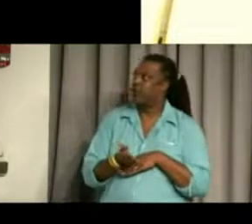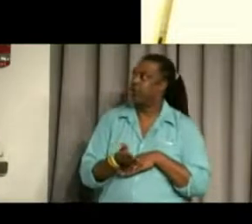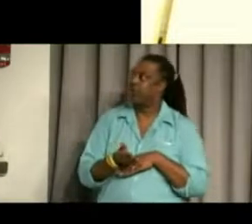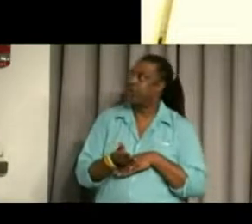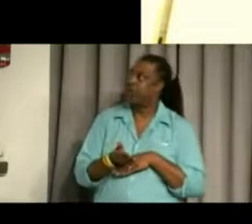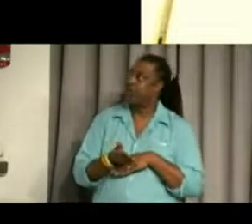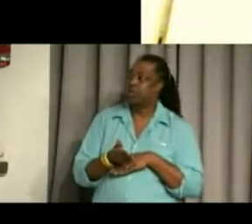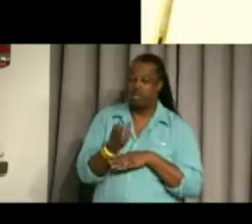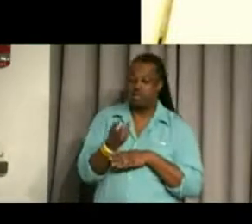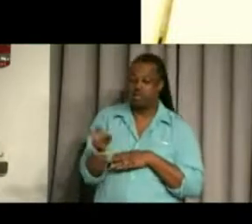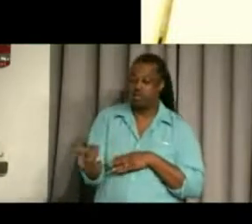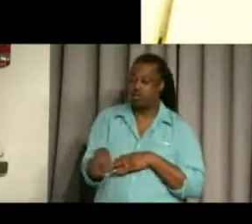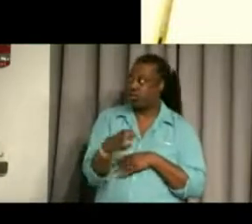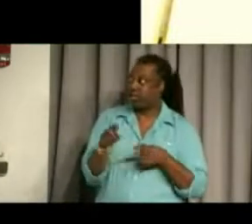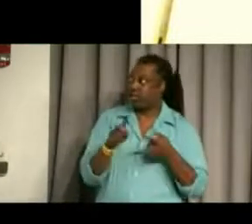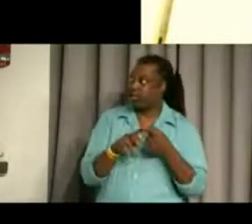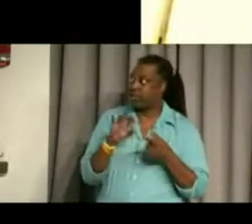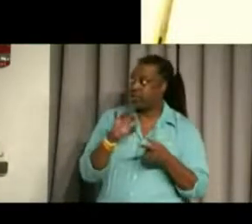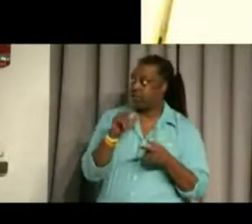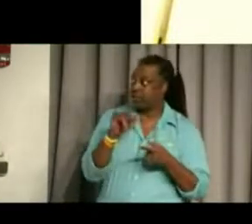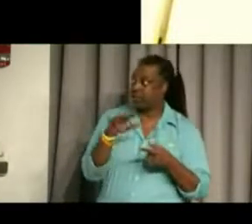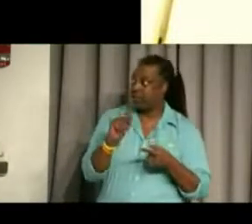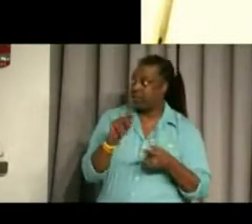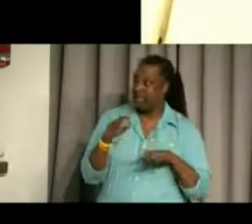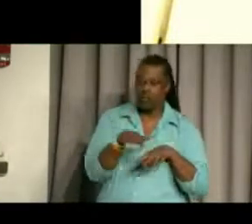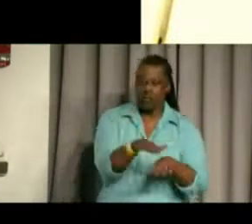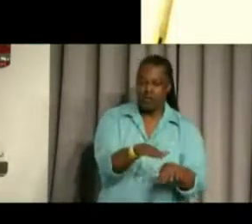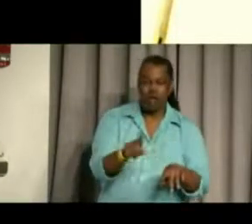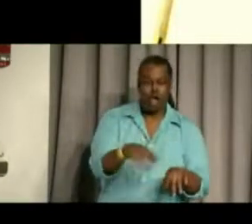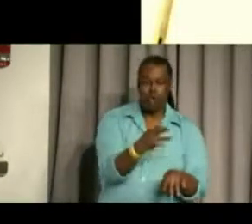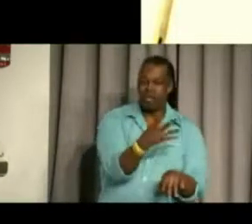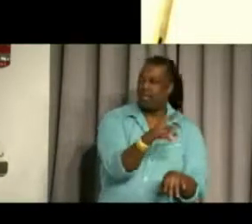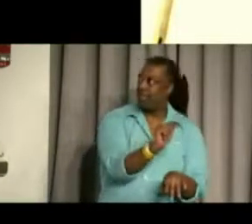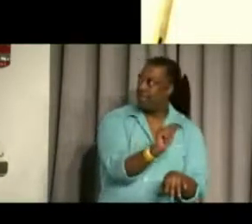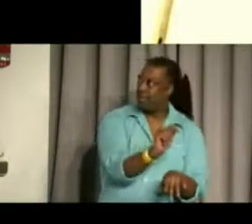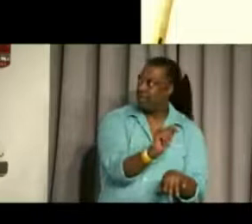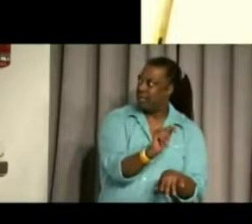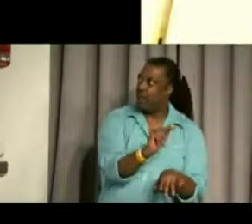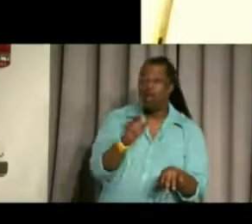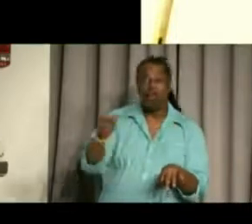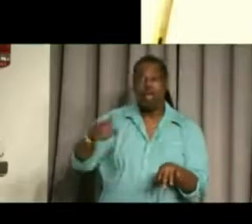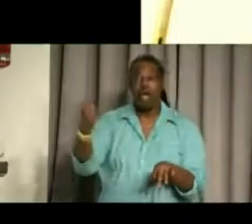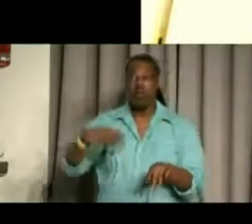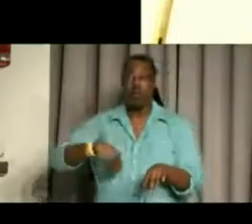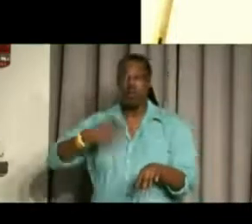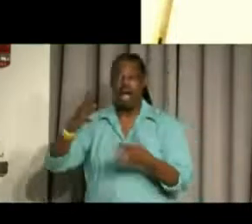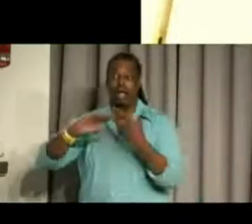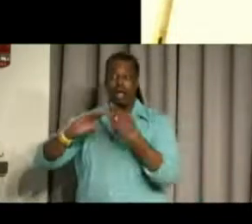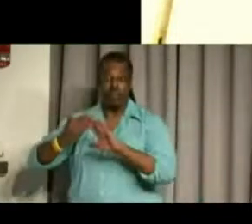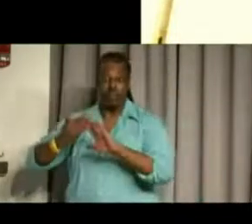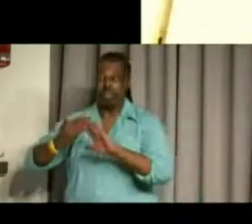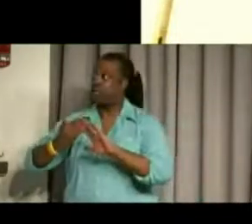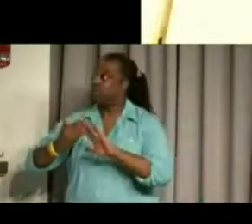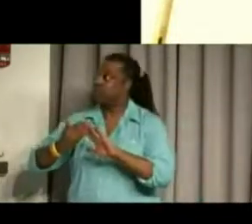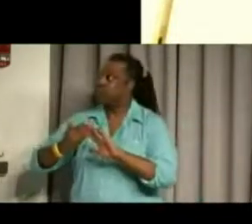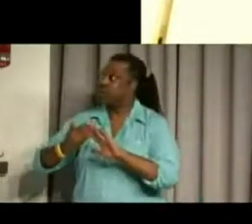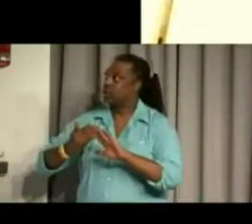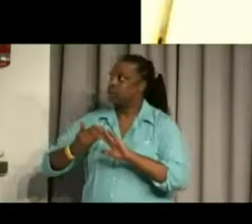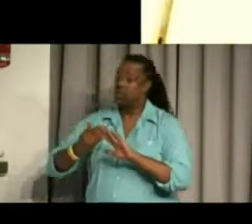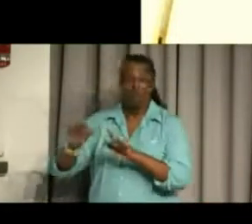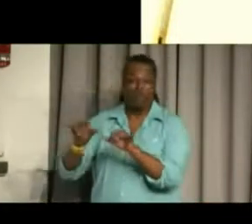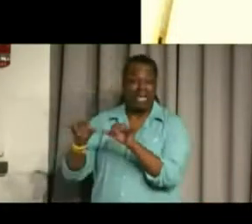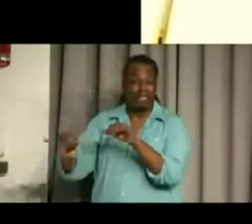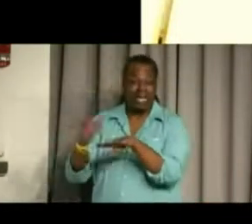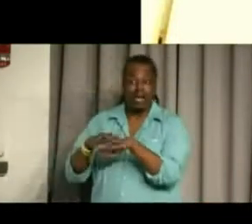the switch to the Flint River, only Flint was on the Detroit water. With all of the white communities, they stayed on the